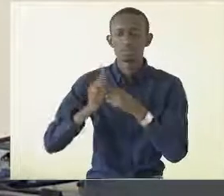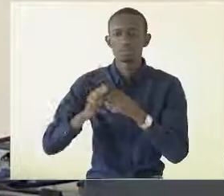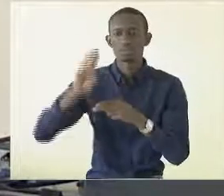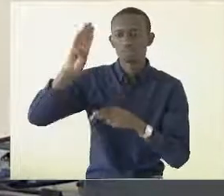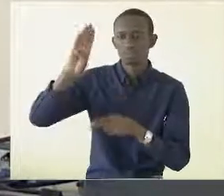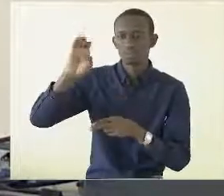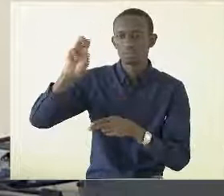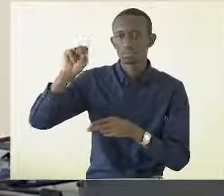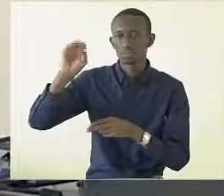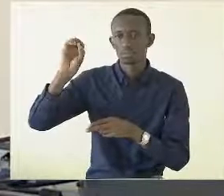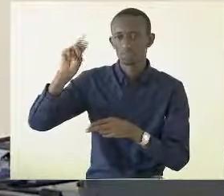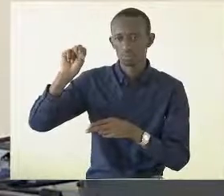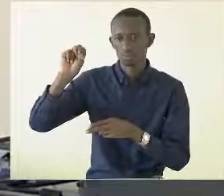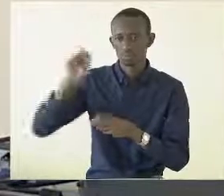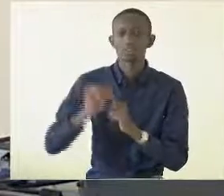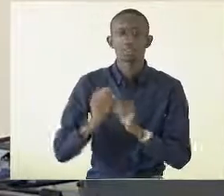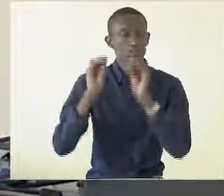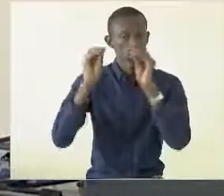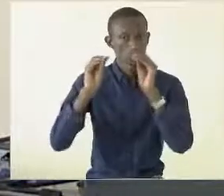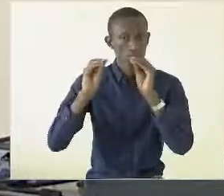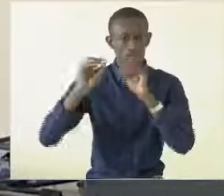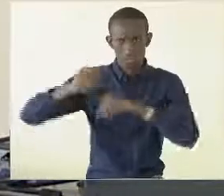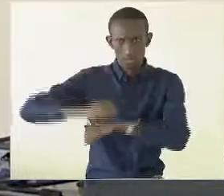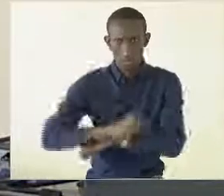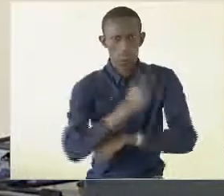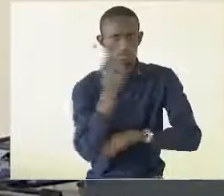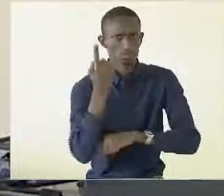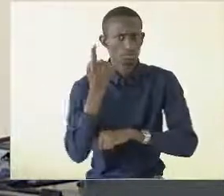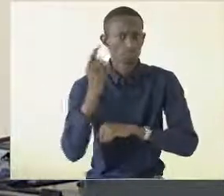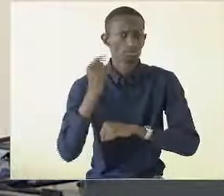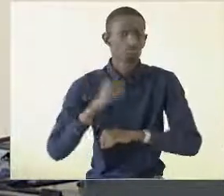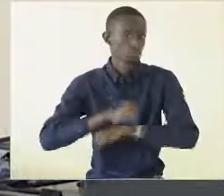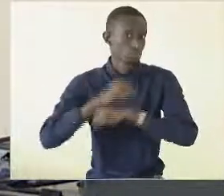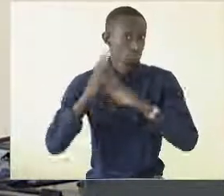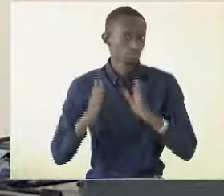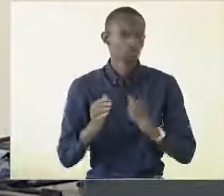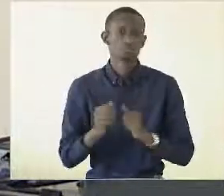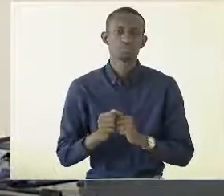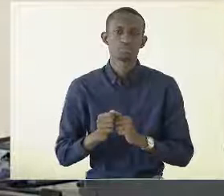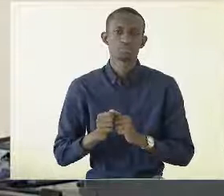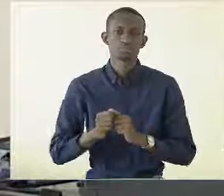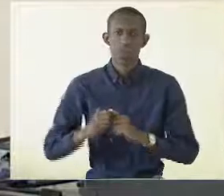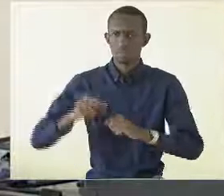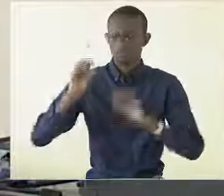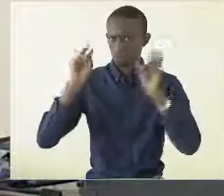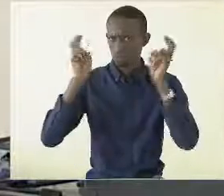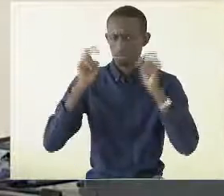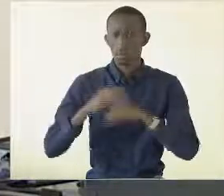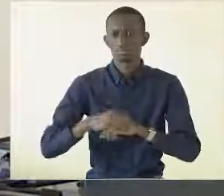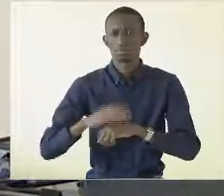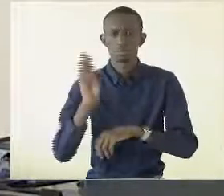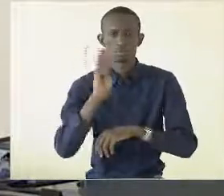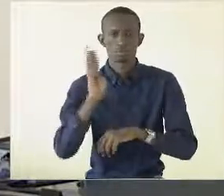in biology. Dear students, before we start our lesson today, I request you the